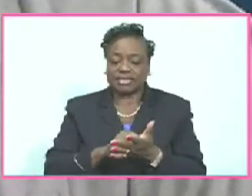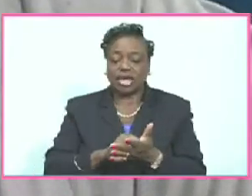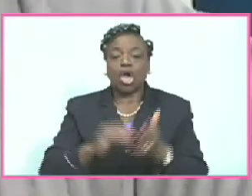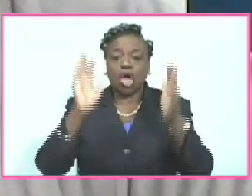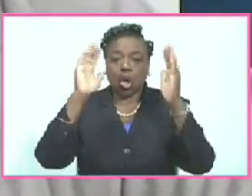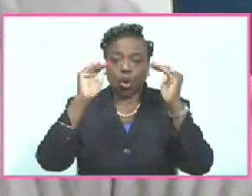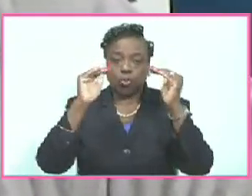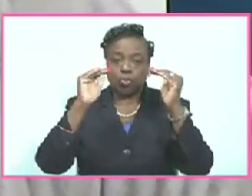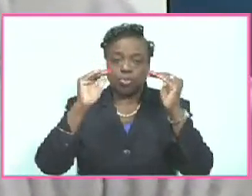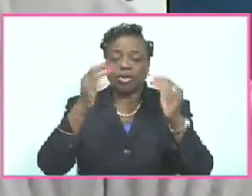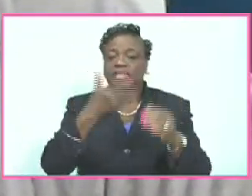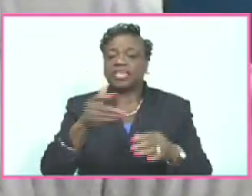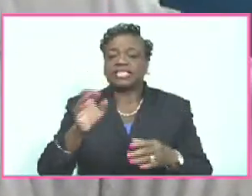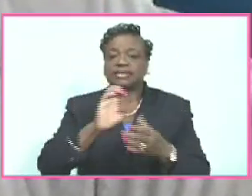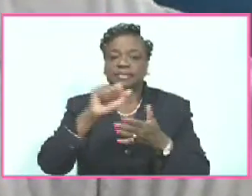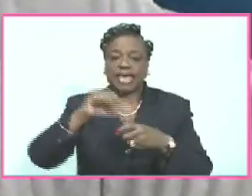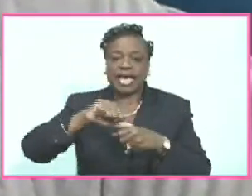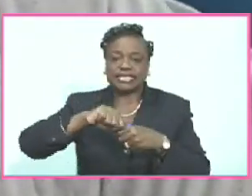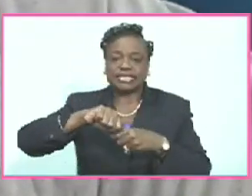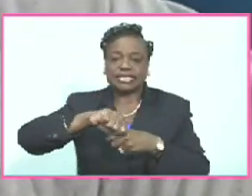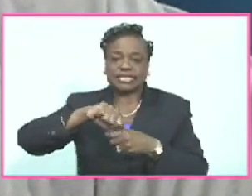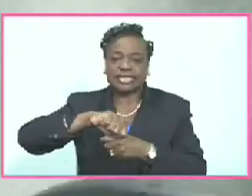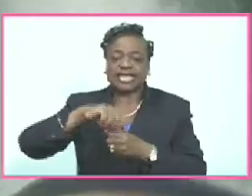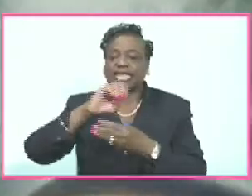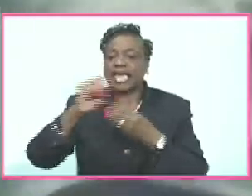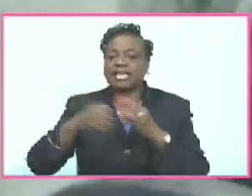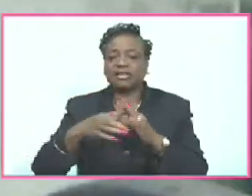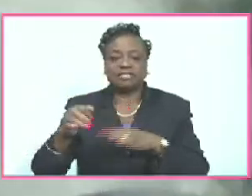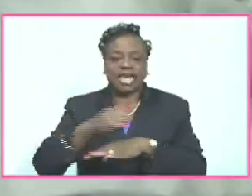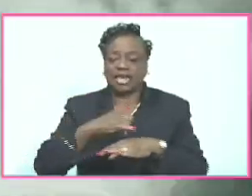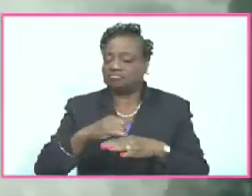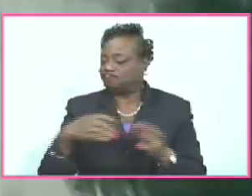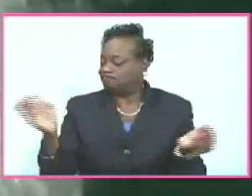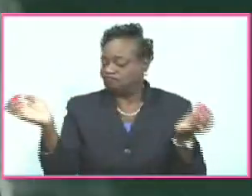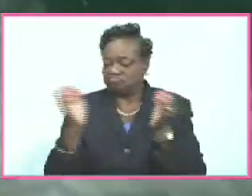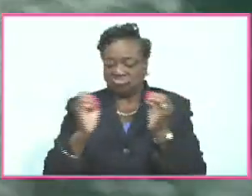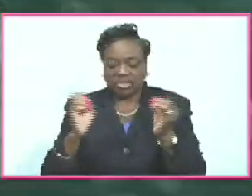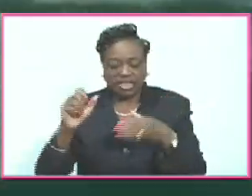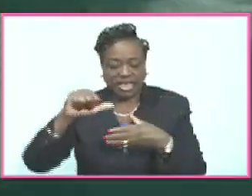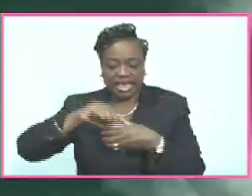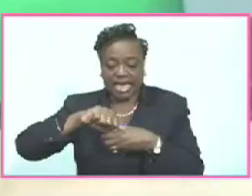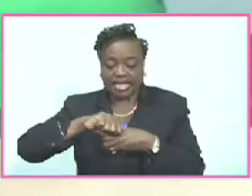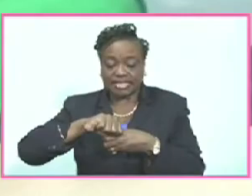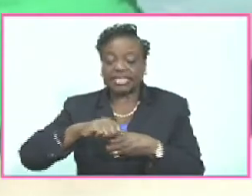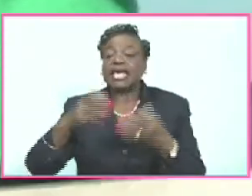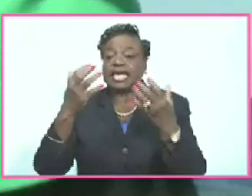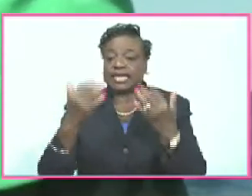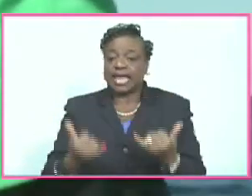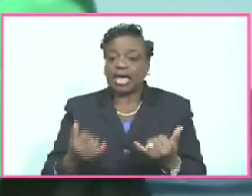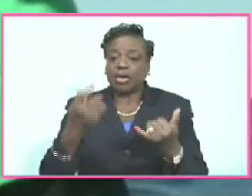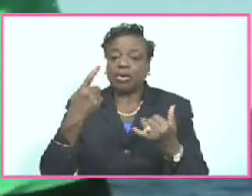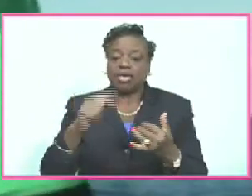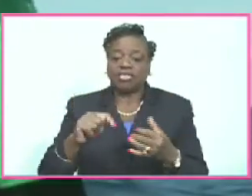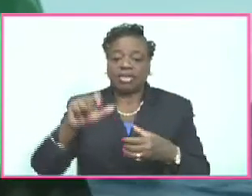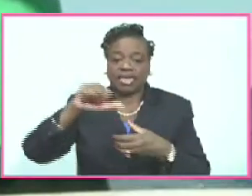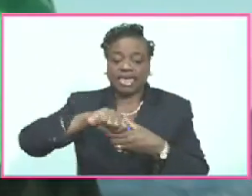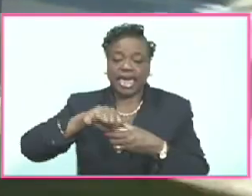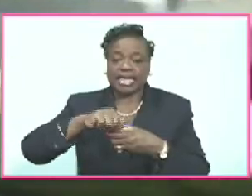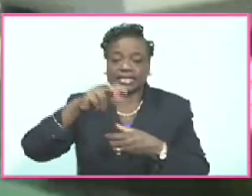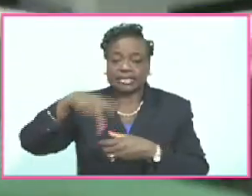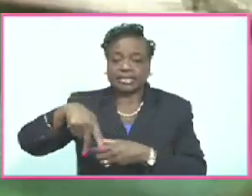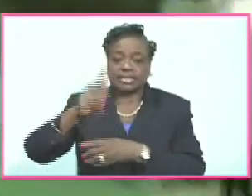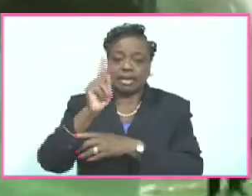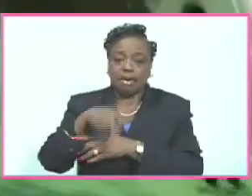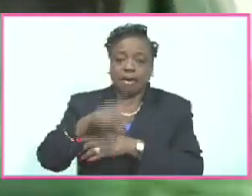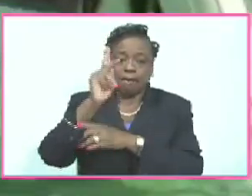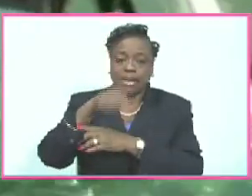gas on the end of the island. They were out. With the pumps repaired, fishermen were also able to go out and get conch